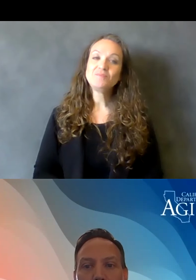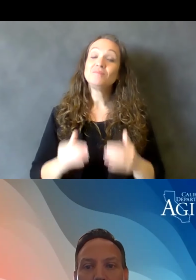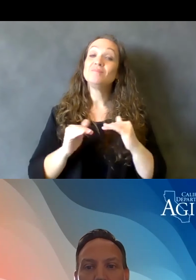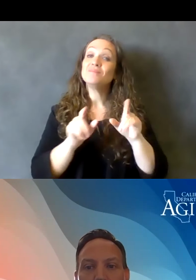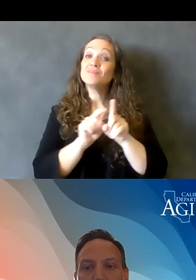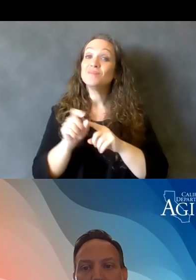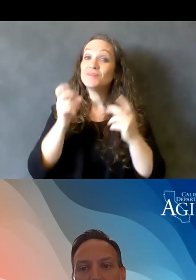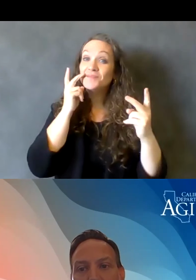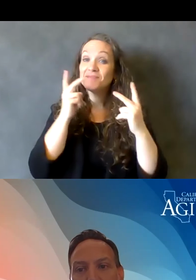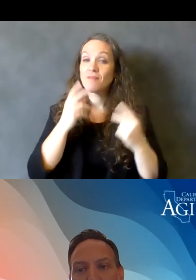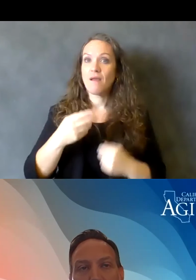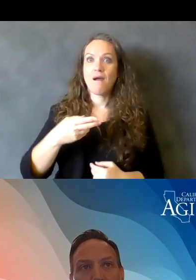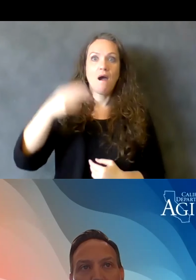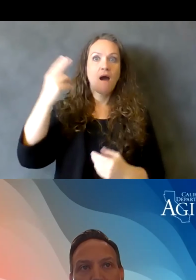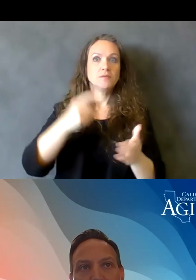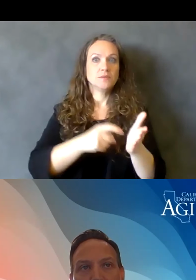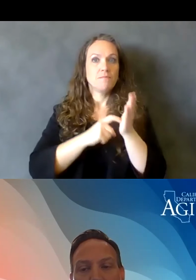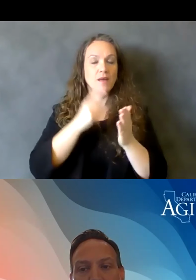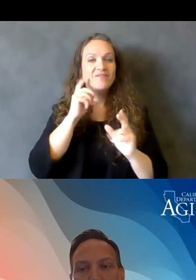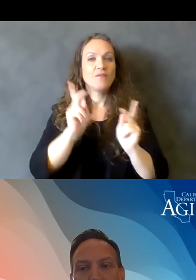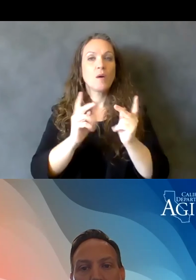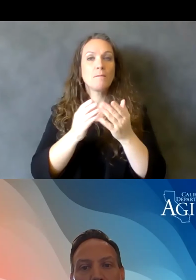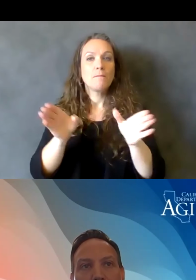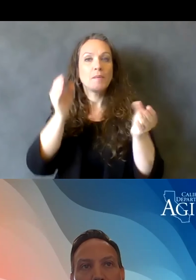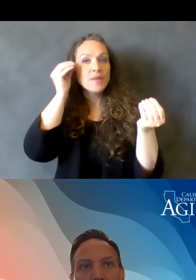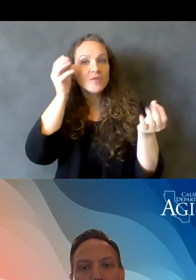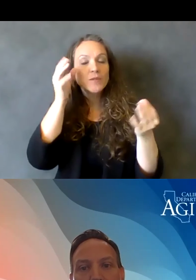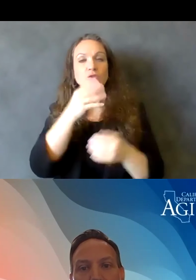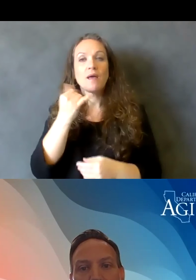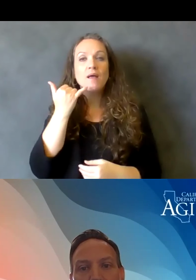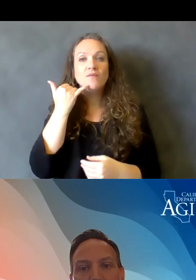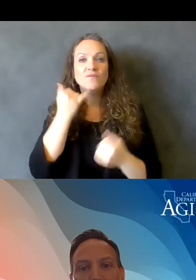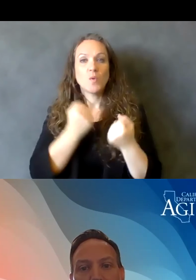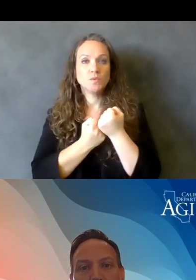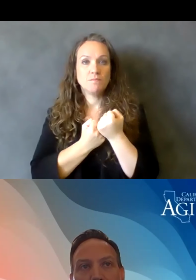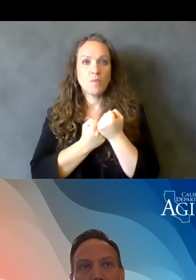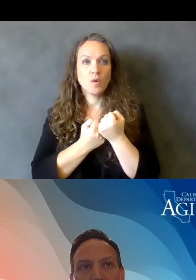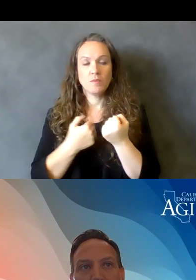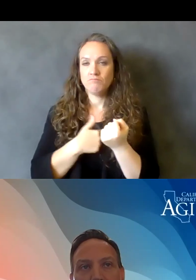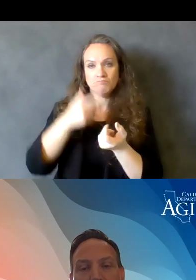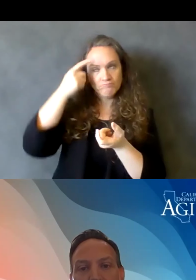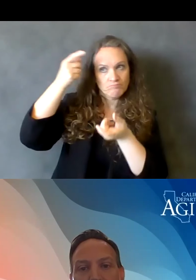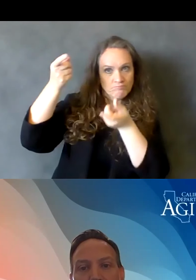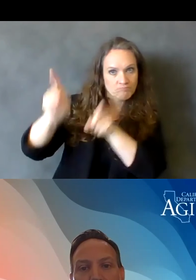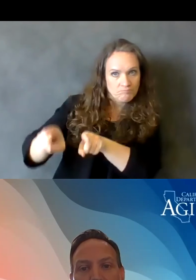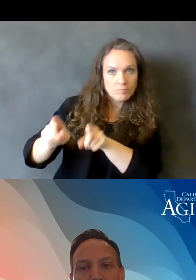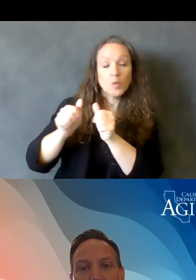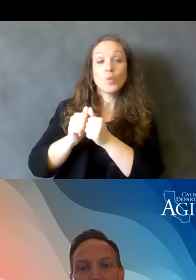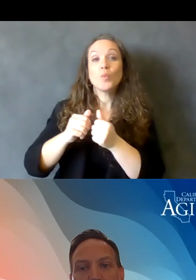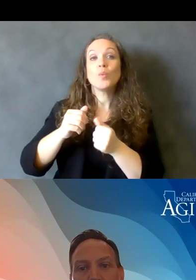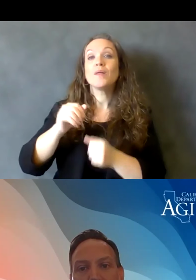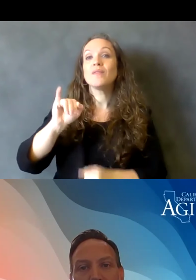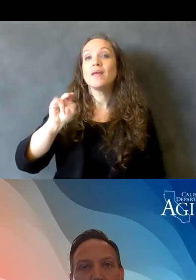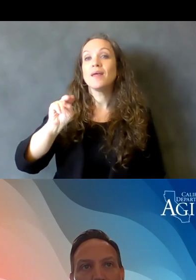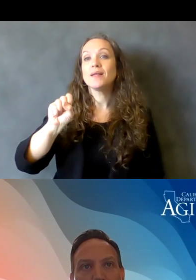in public information and telephone assistance services. So we have an agreement with the Institute on Aging to provide the Friendship